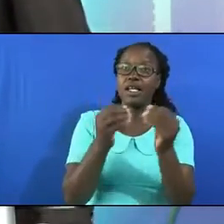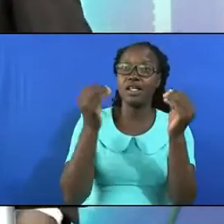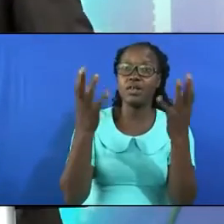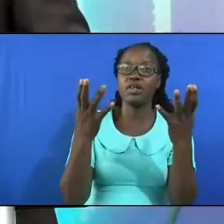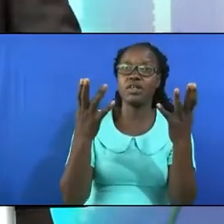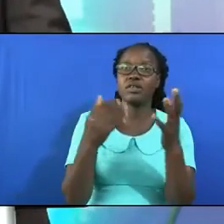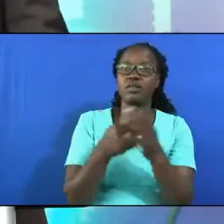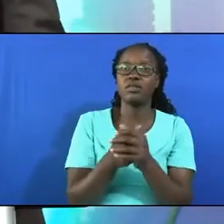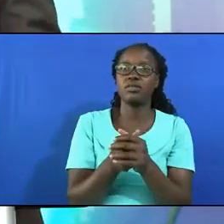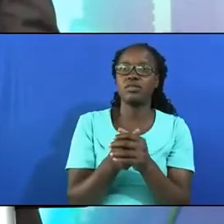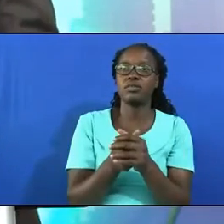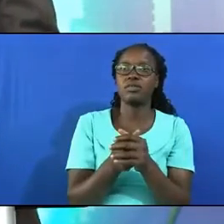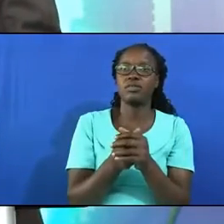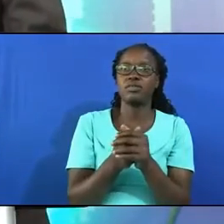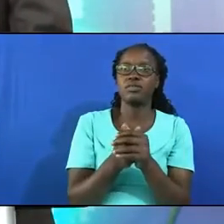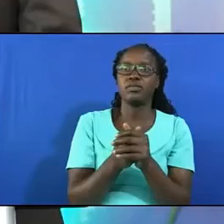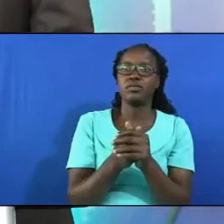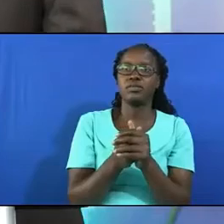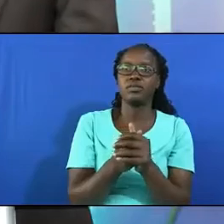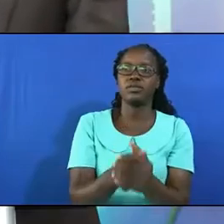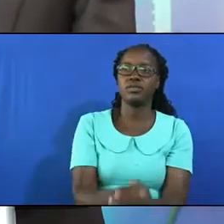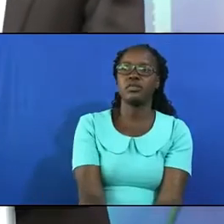Hallelujah.